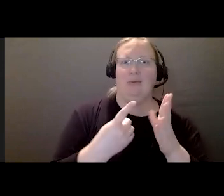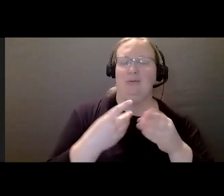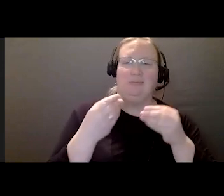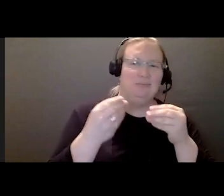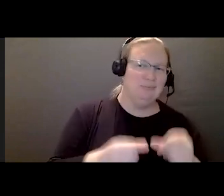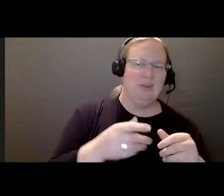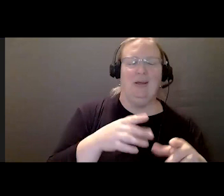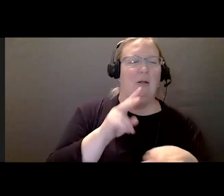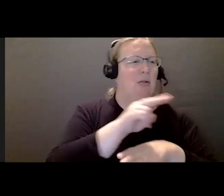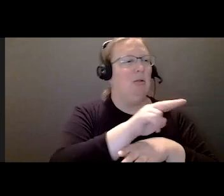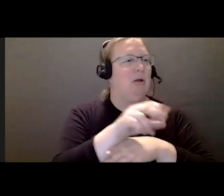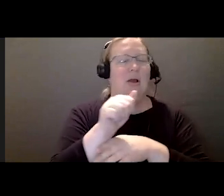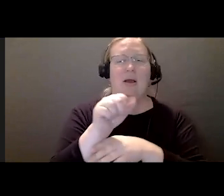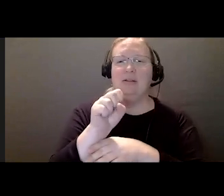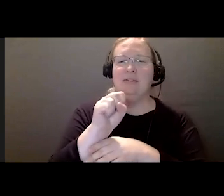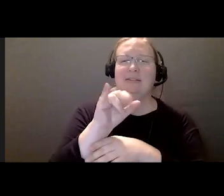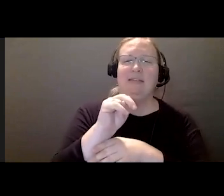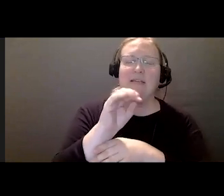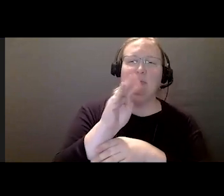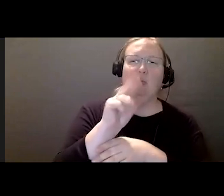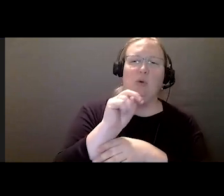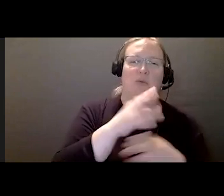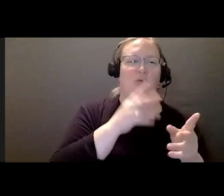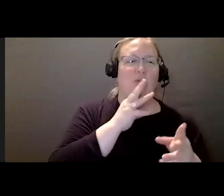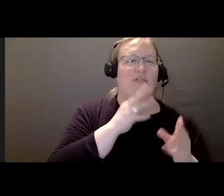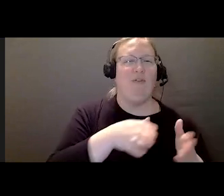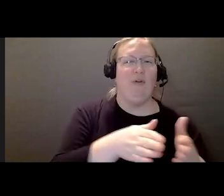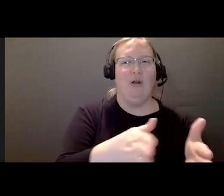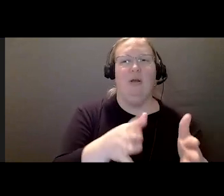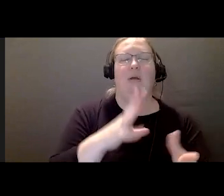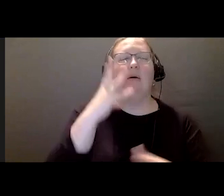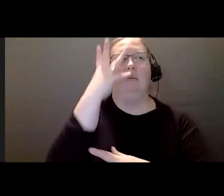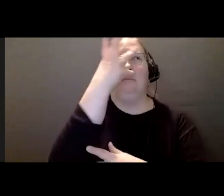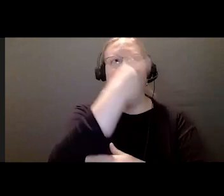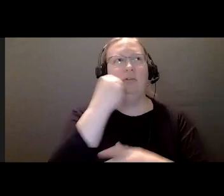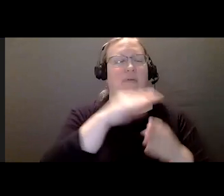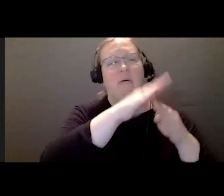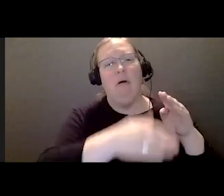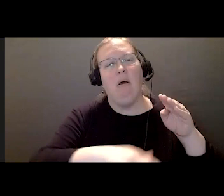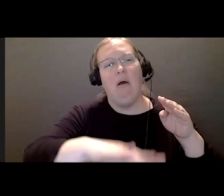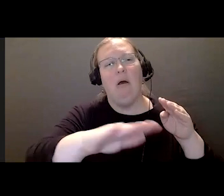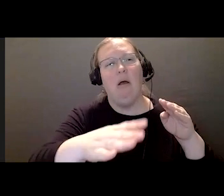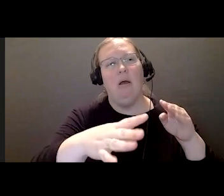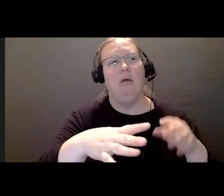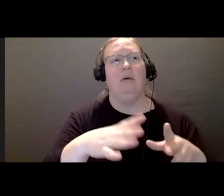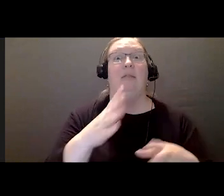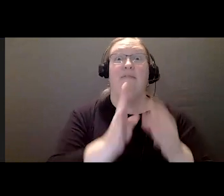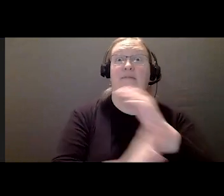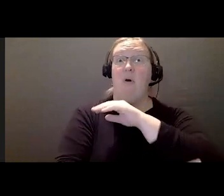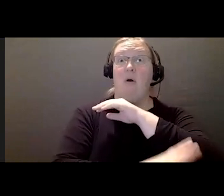looking over the valley. The view was so beautiful, especially in the fall.